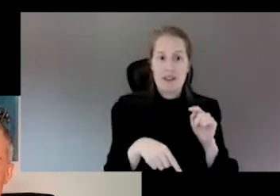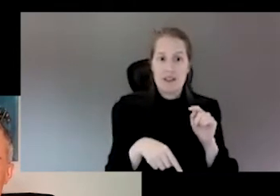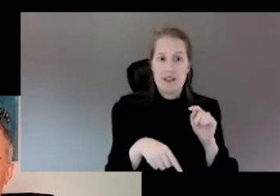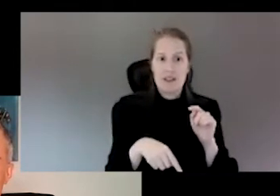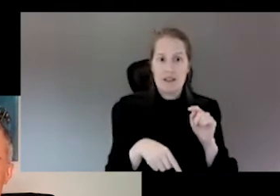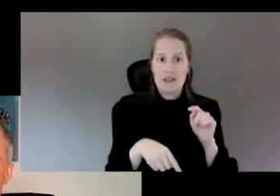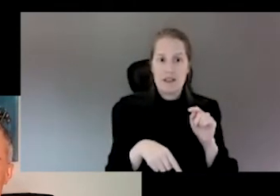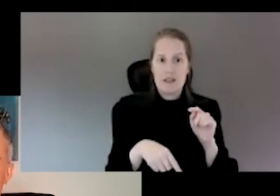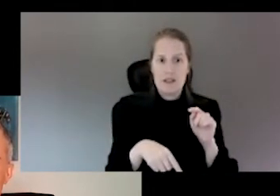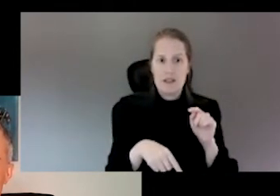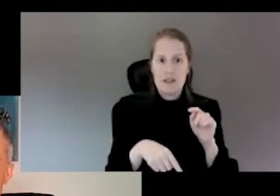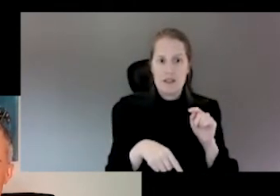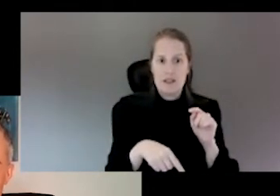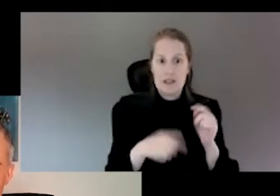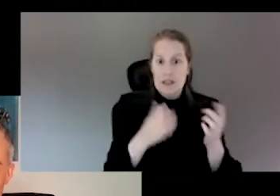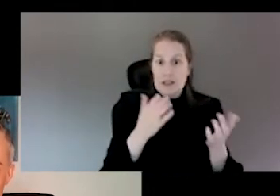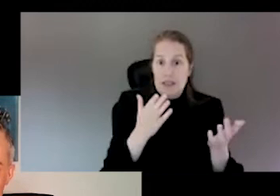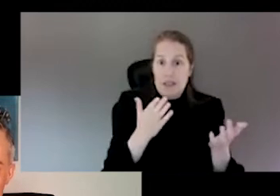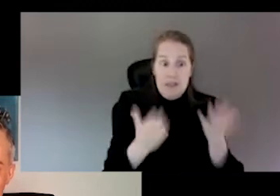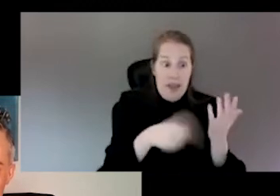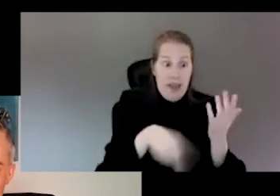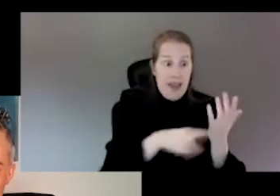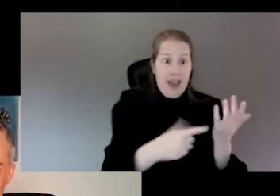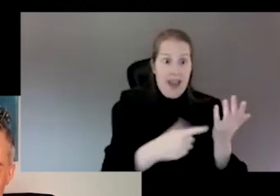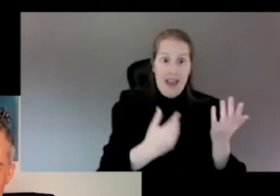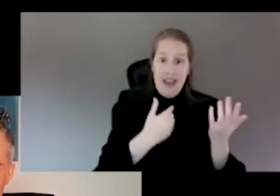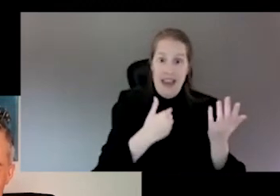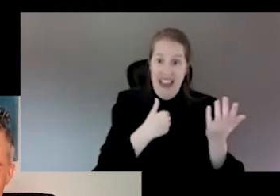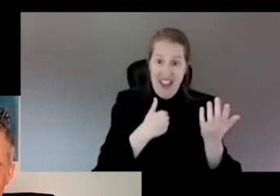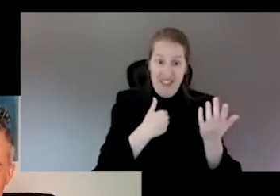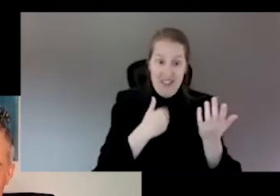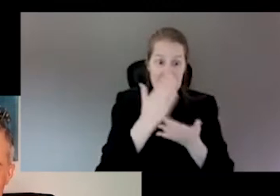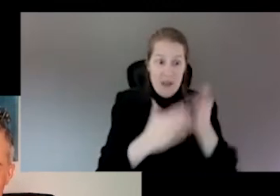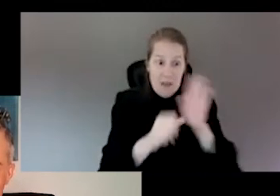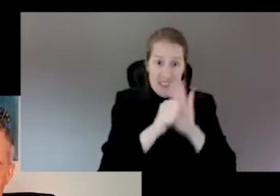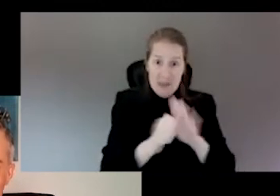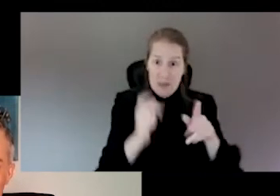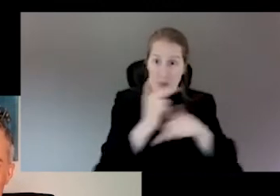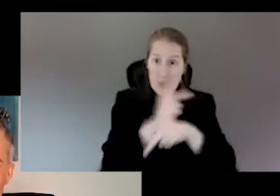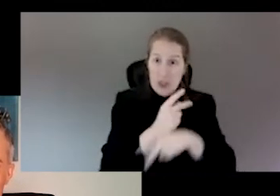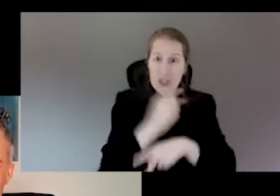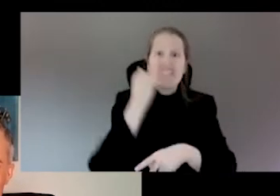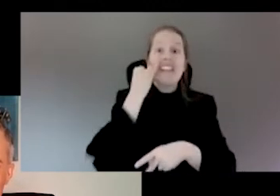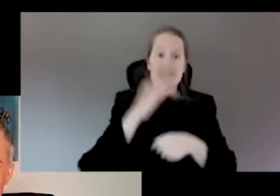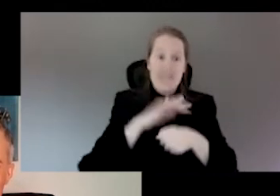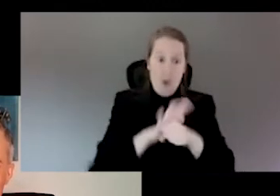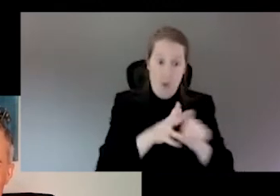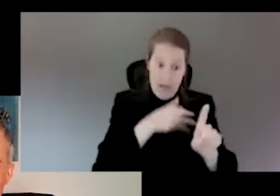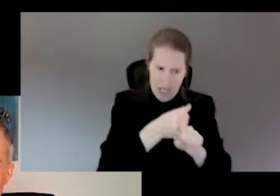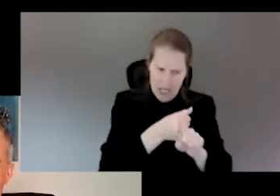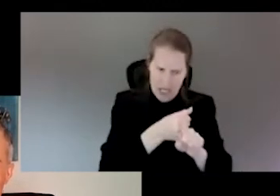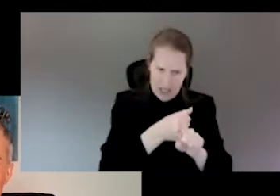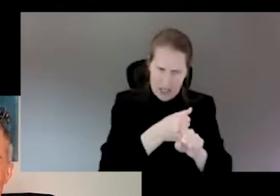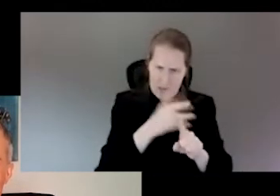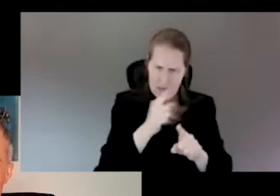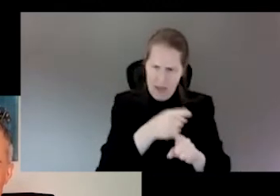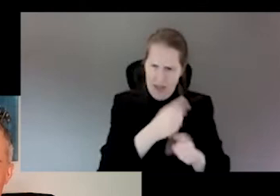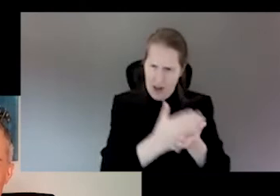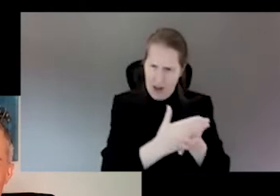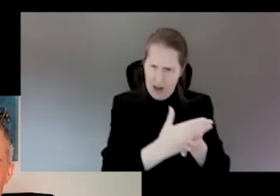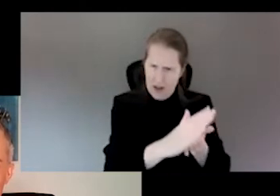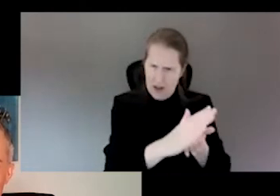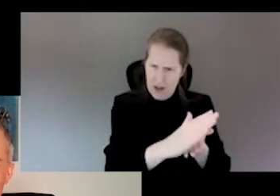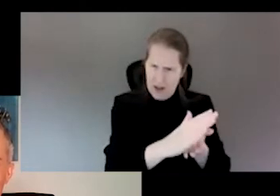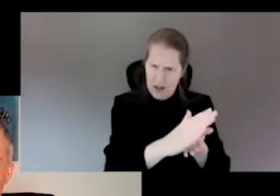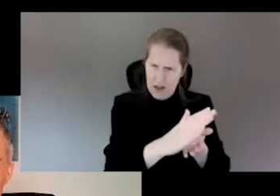know, may have exacerbated symptoms if they get COVID, and that they're left out of being able to